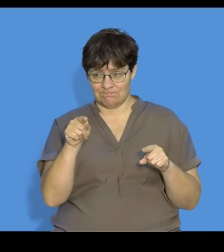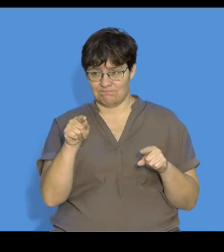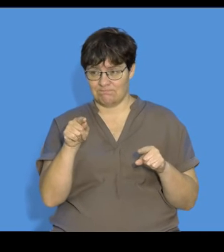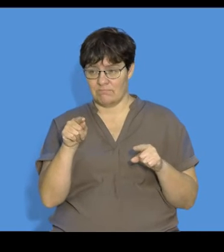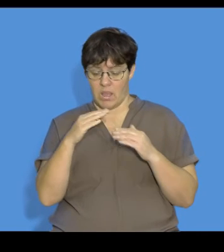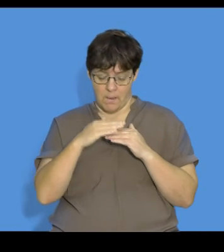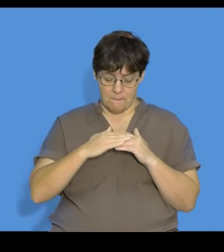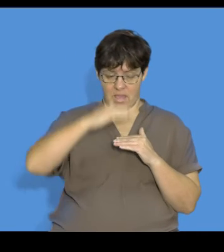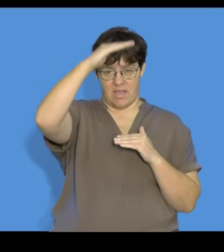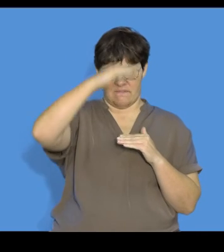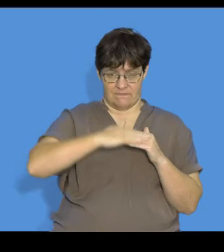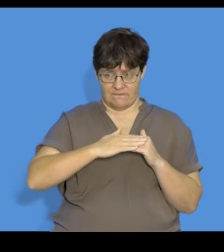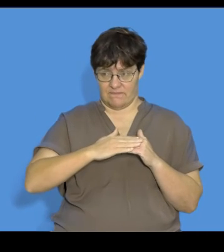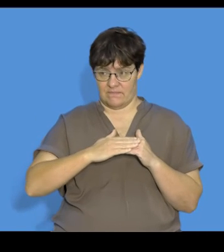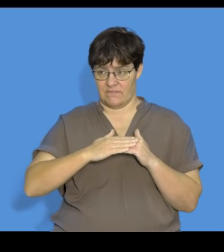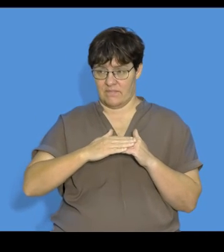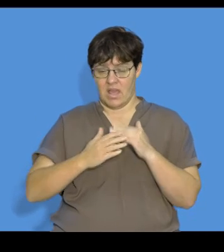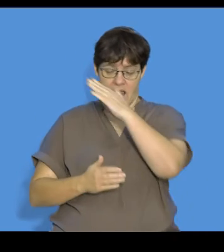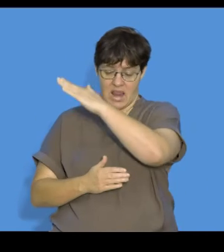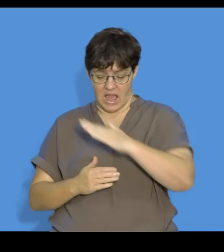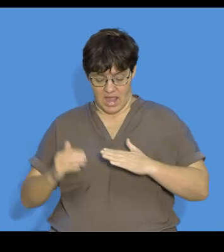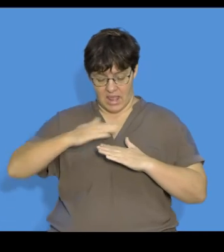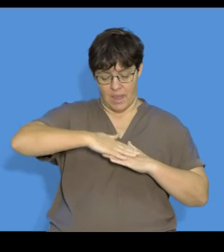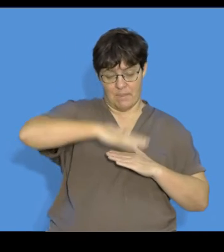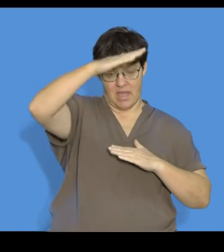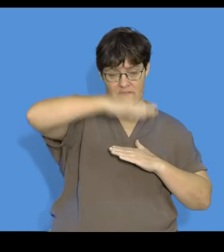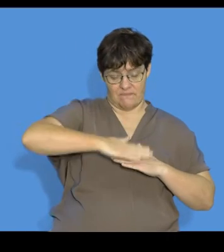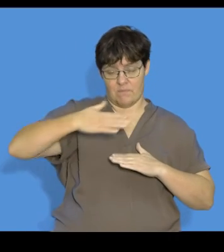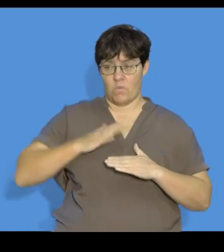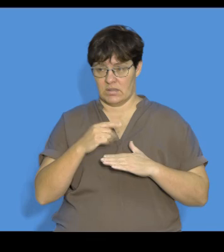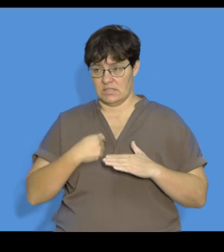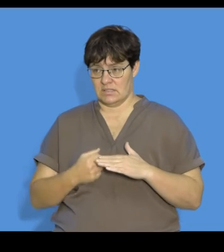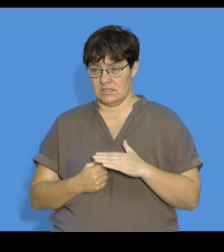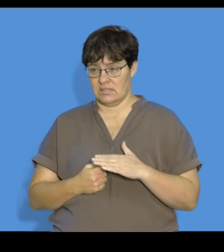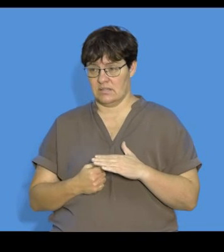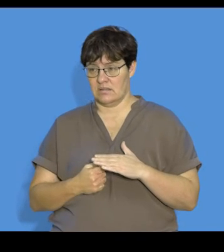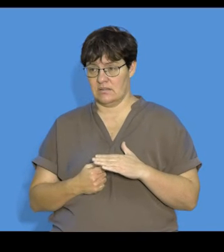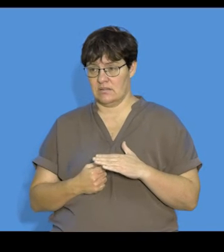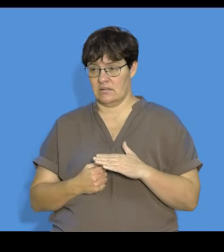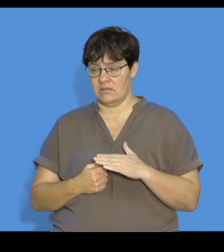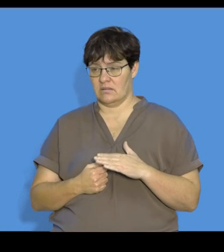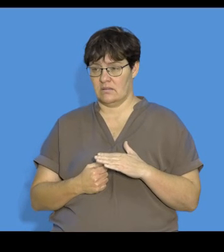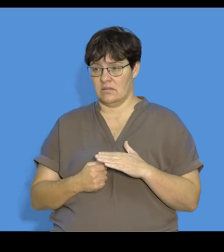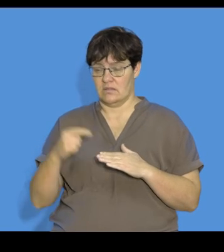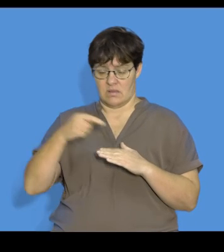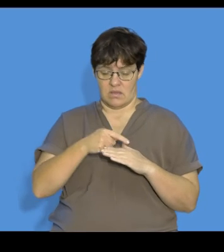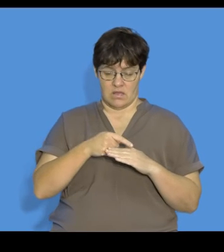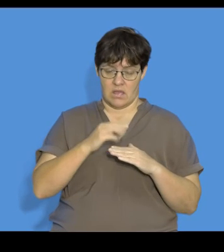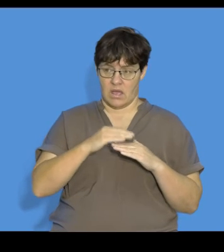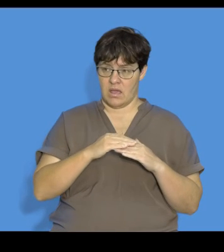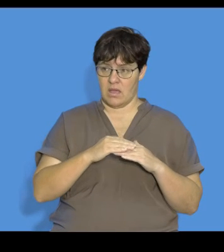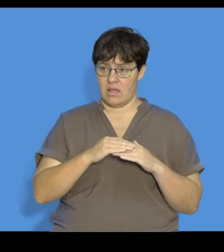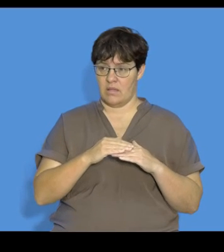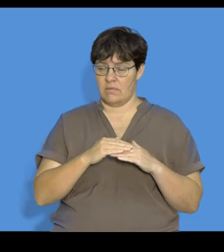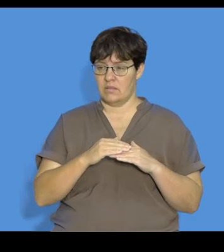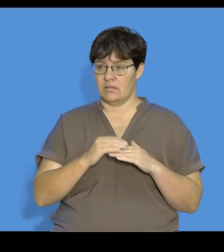is above the straight line graph. So you can see that here the straight line graph is